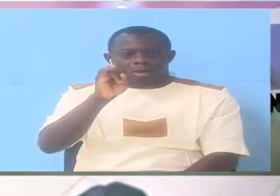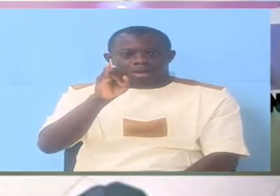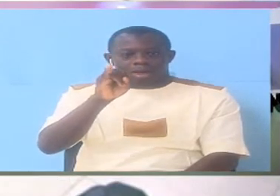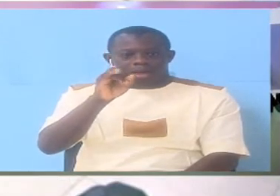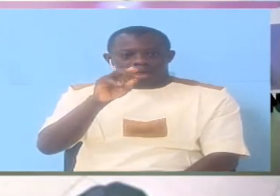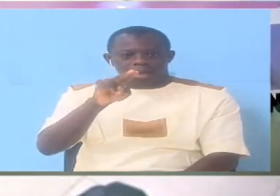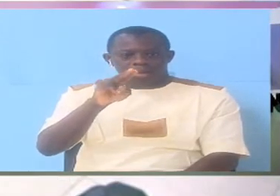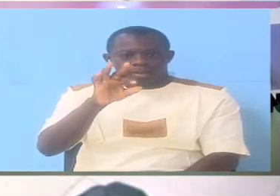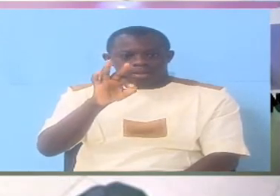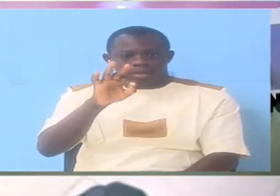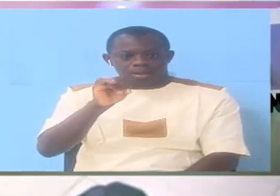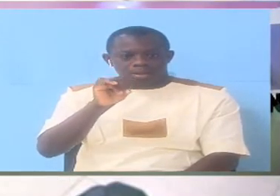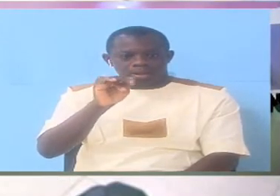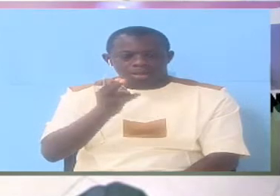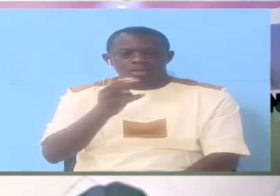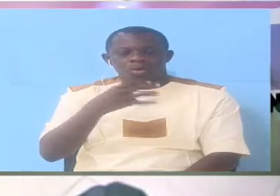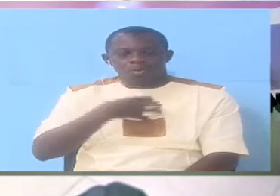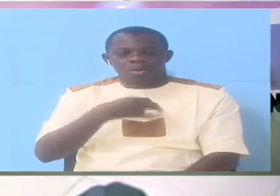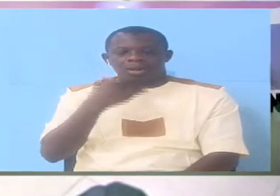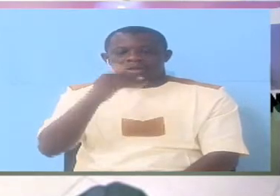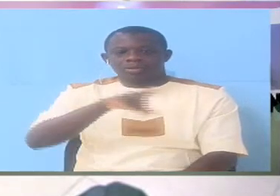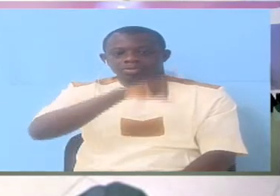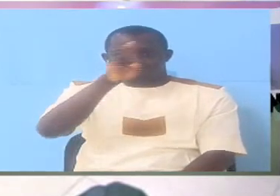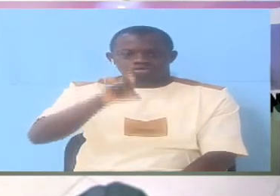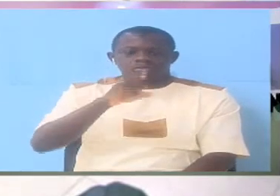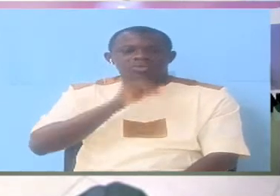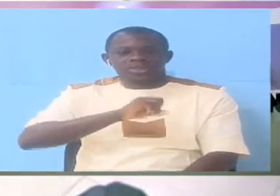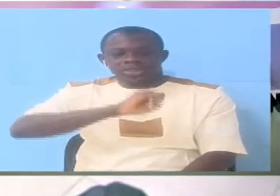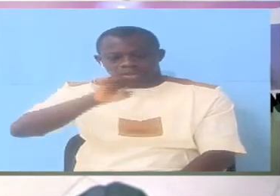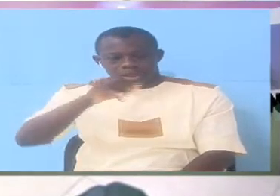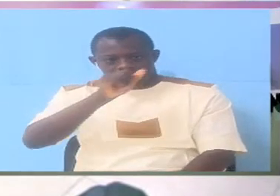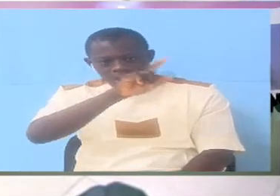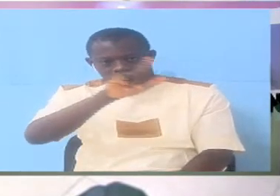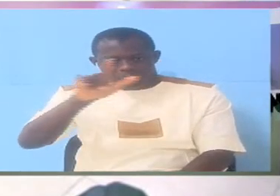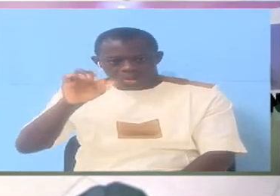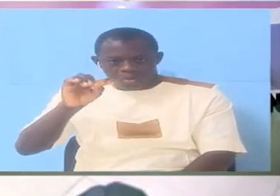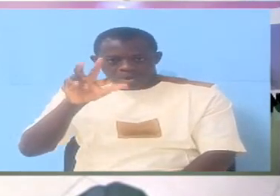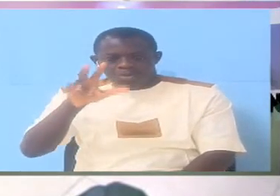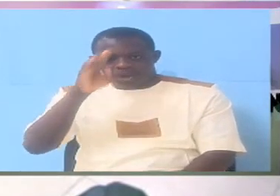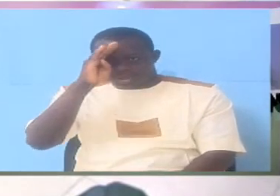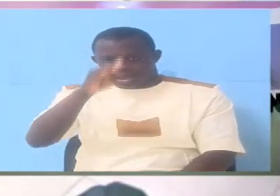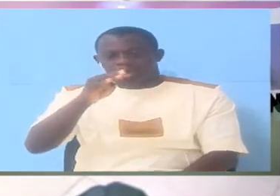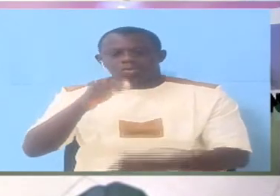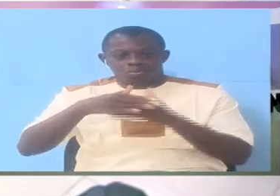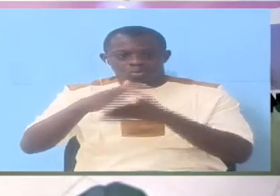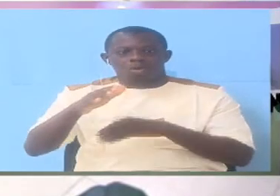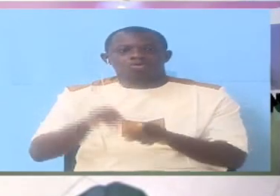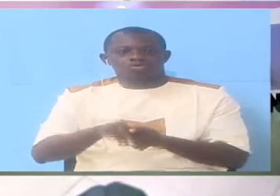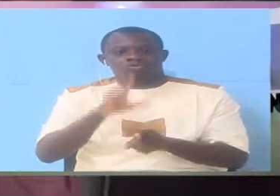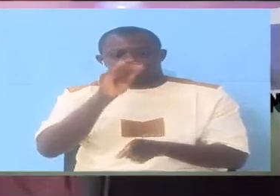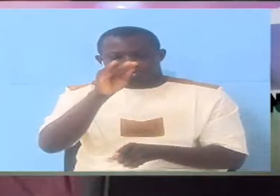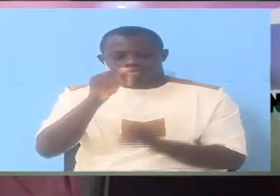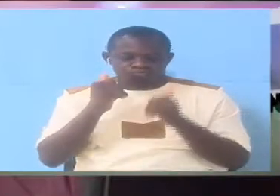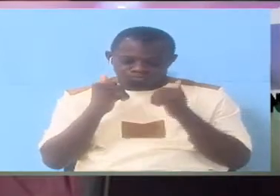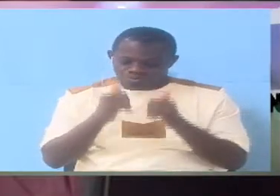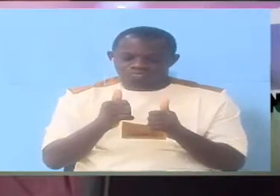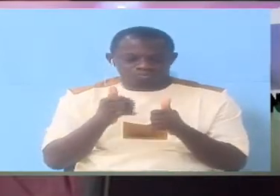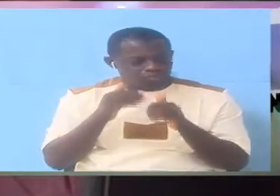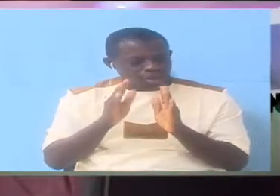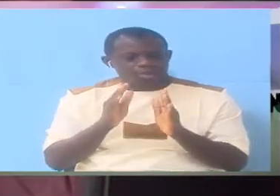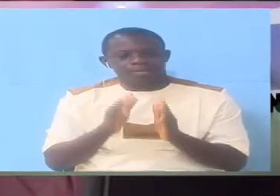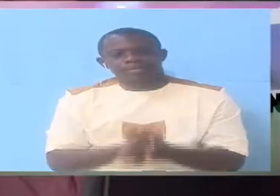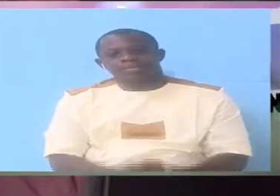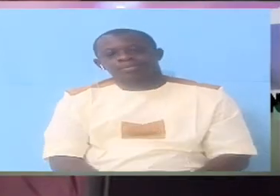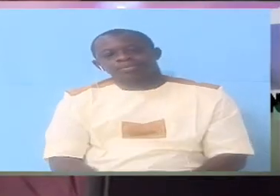Commissioner Kinte, you have the floor. Commissioner Kinte. Mr. Jallow, in Mbarabake. Thank you so much, Mr. Jallow. You have spoken well.